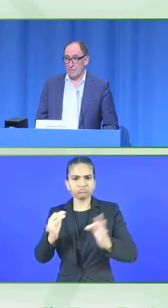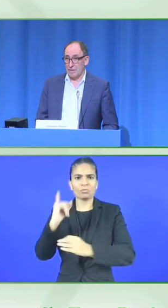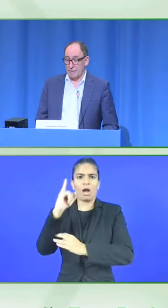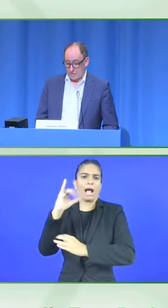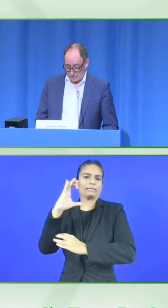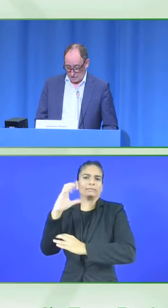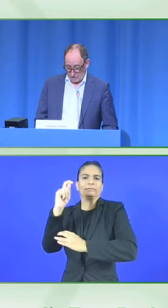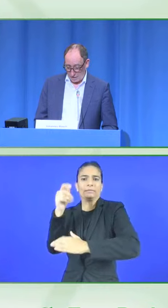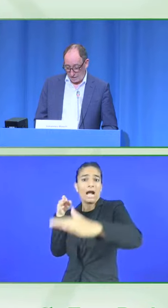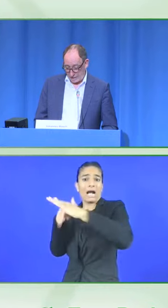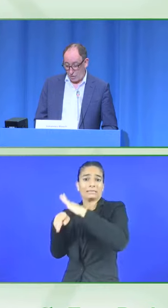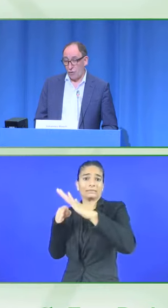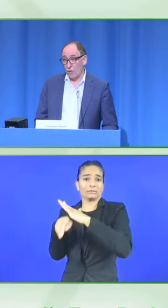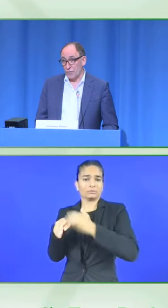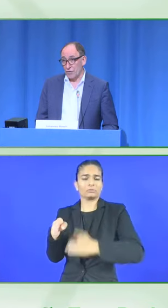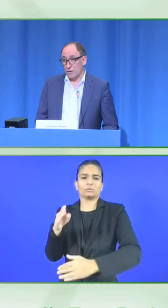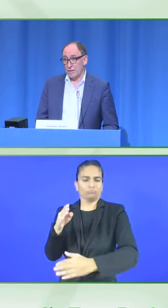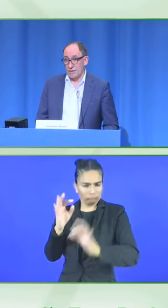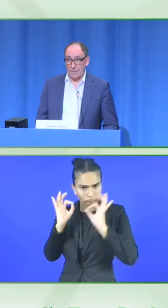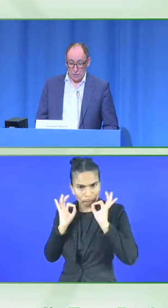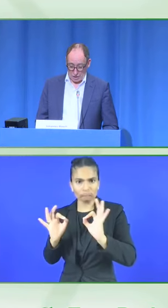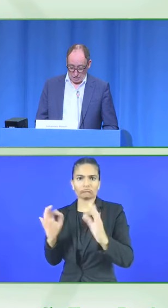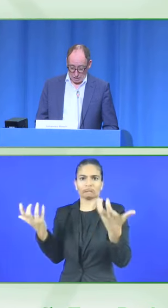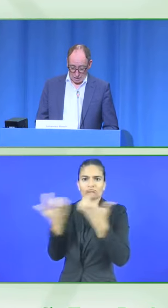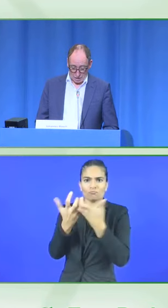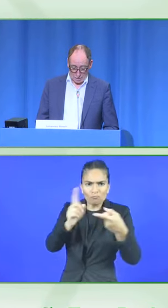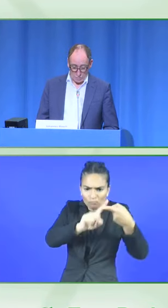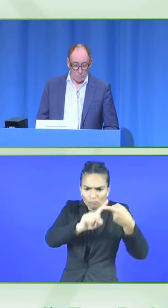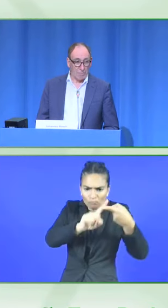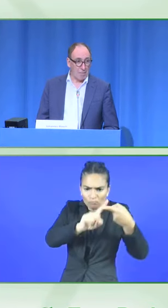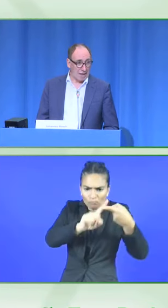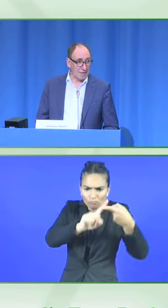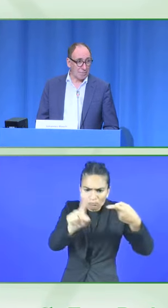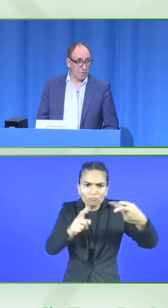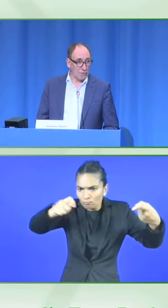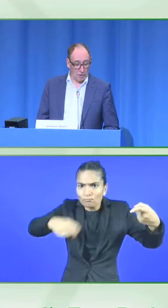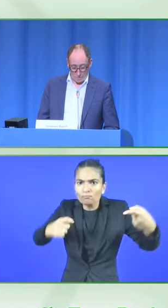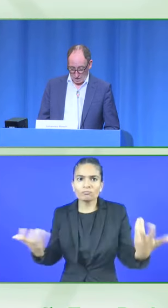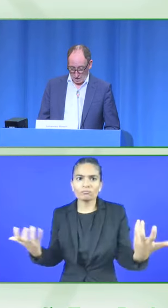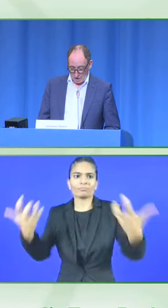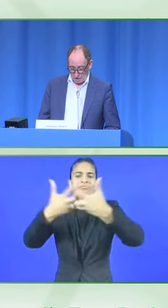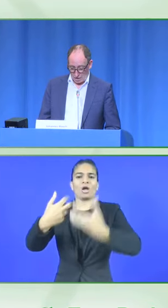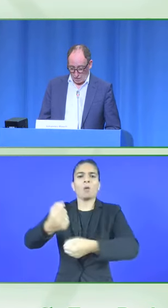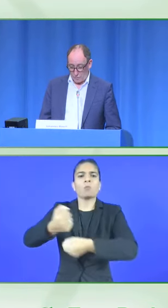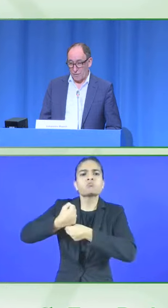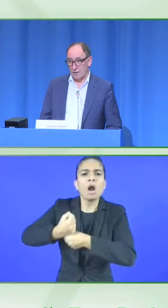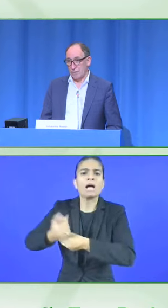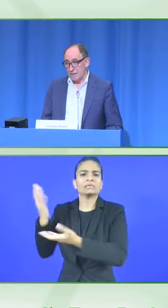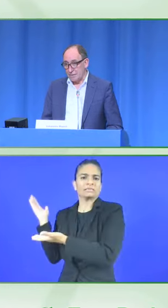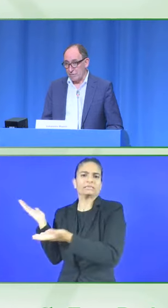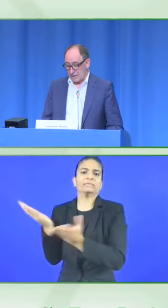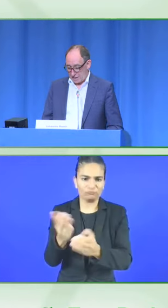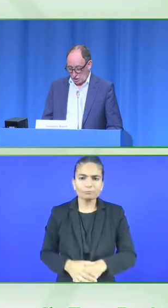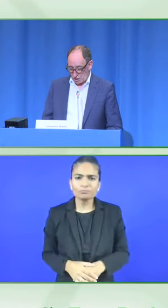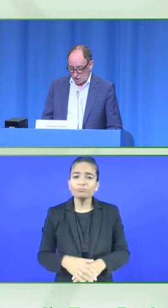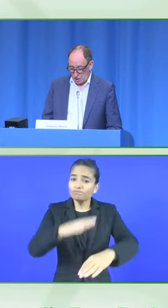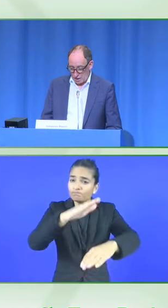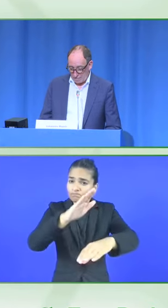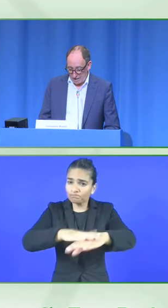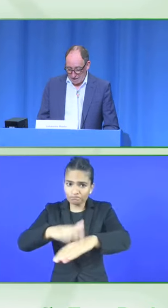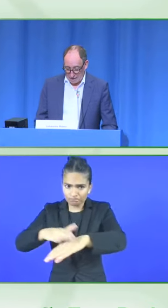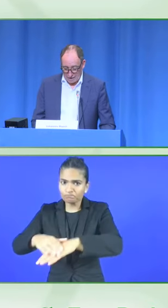with disabilities. They are often subject to multiple forms of